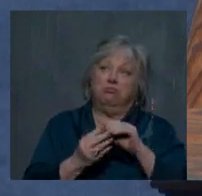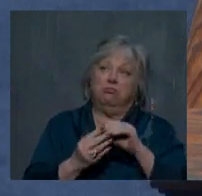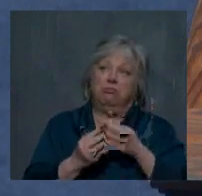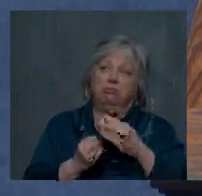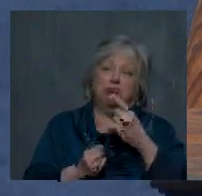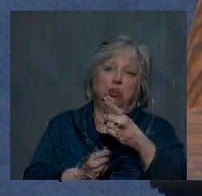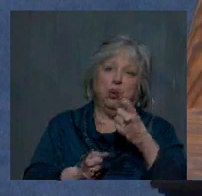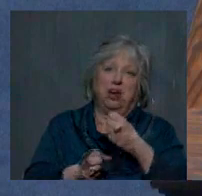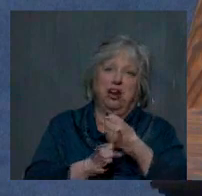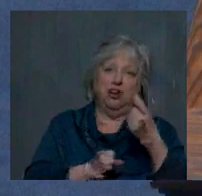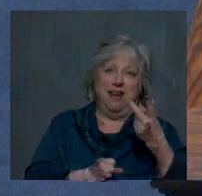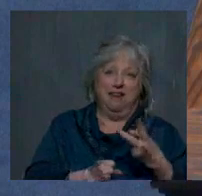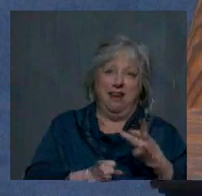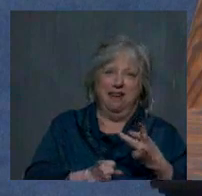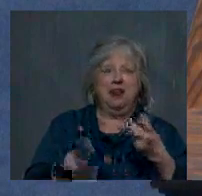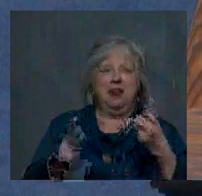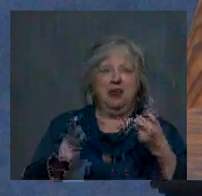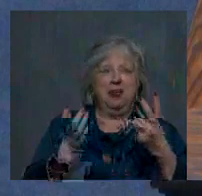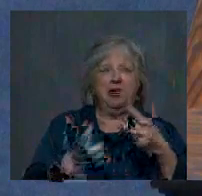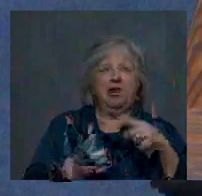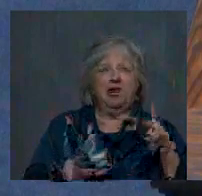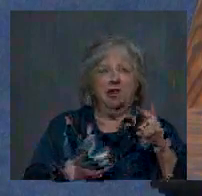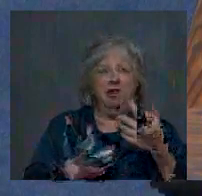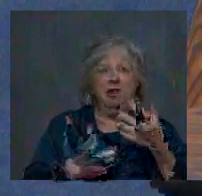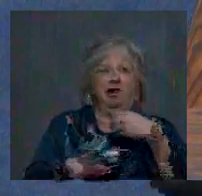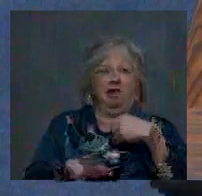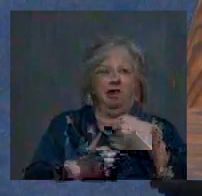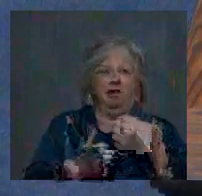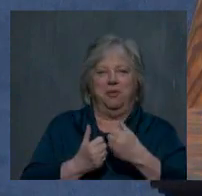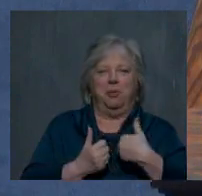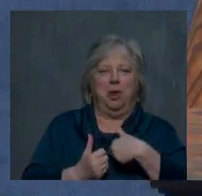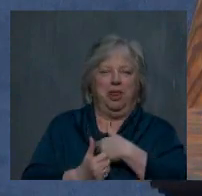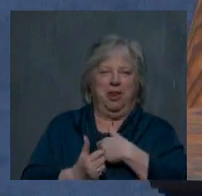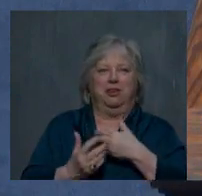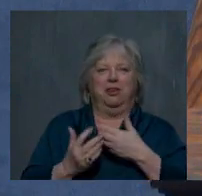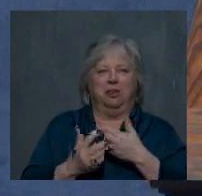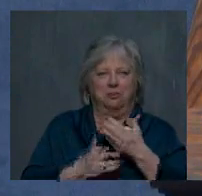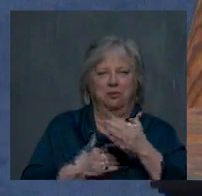engagement on the have been engaged with us throughout the process.